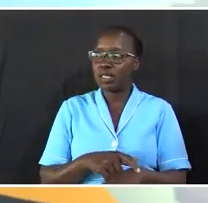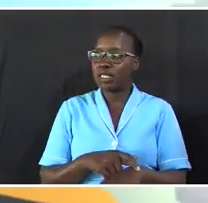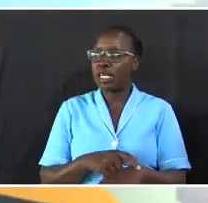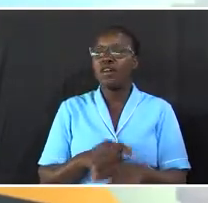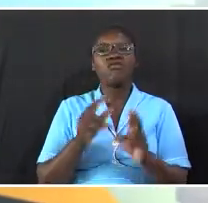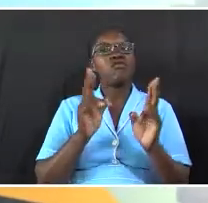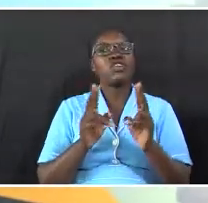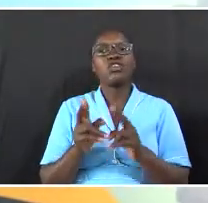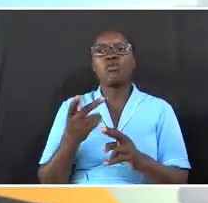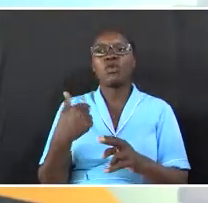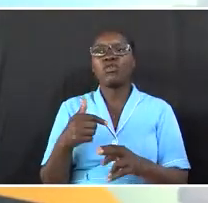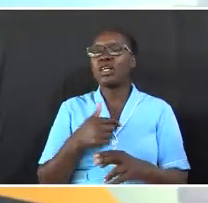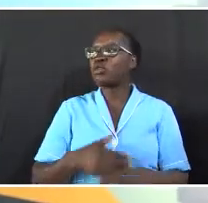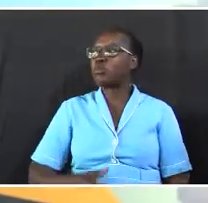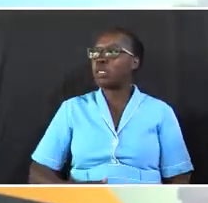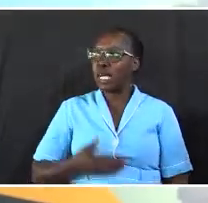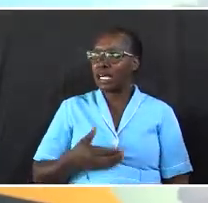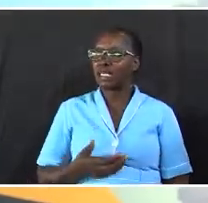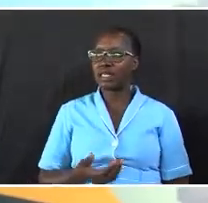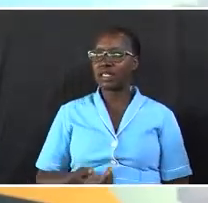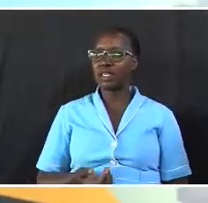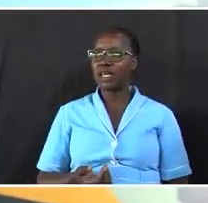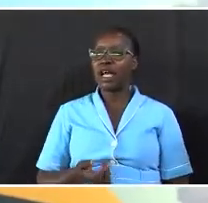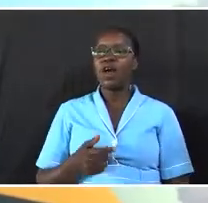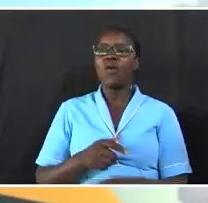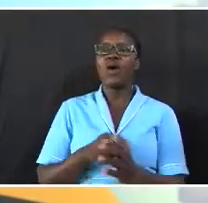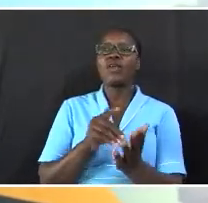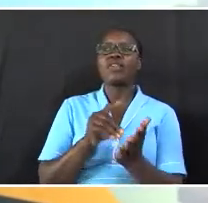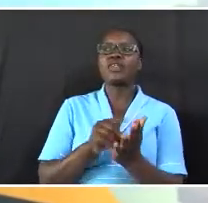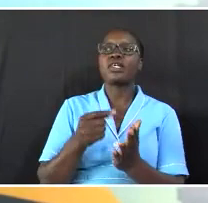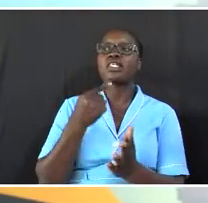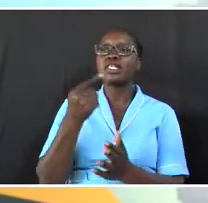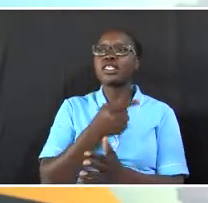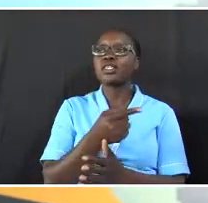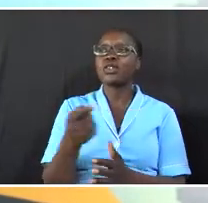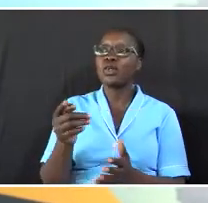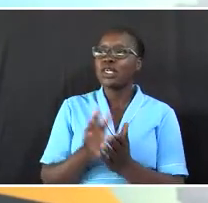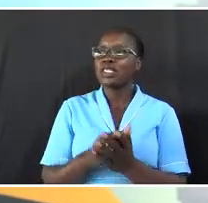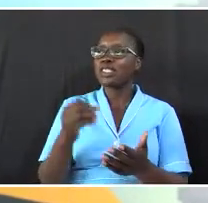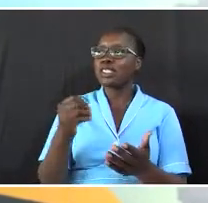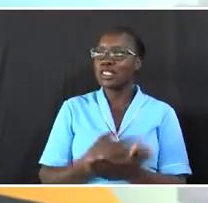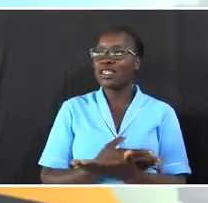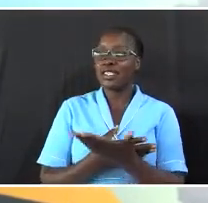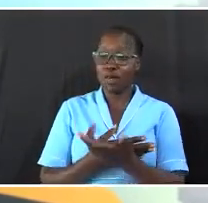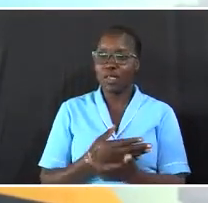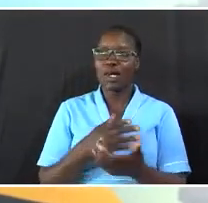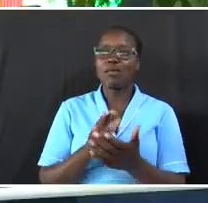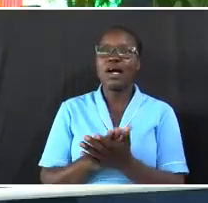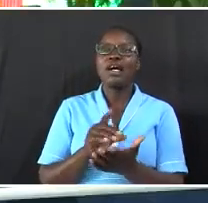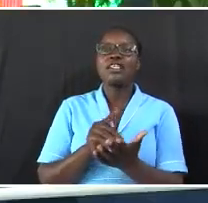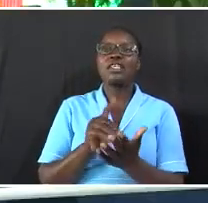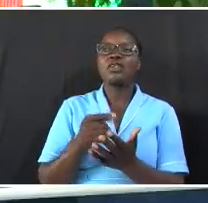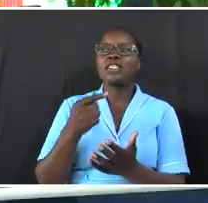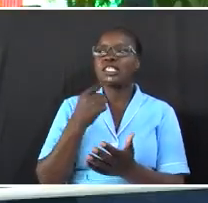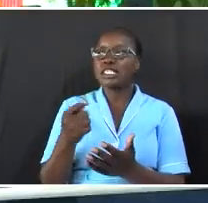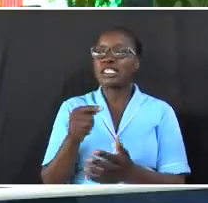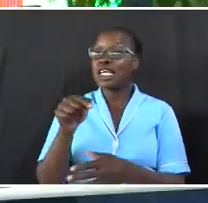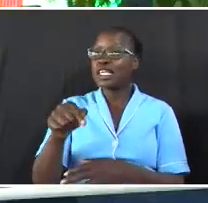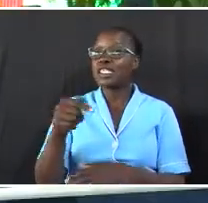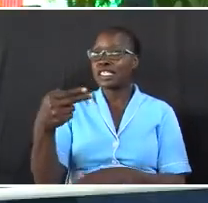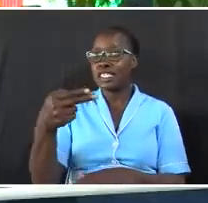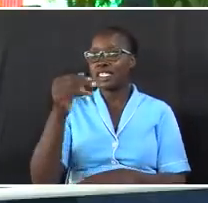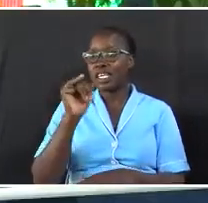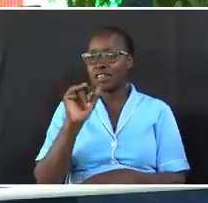very normal for us to be angry when the doctor tells you that this is cancer, or when the doctor tells you that this is